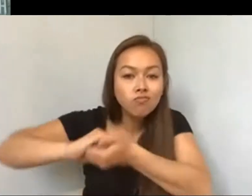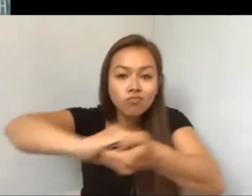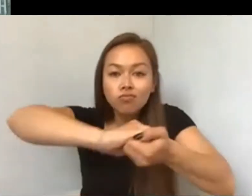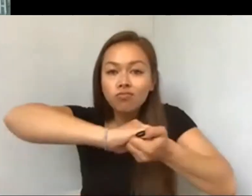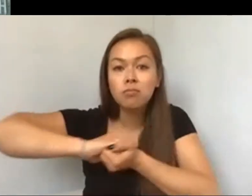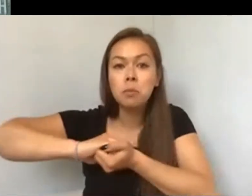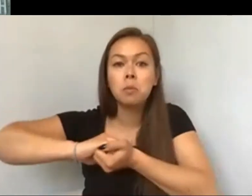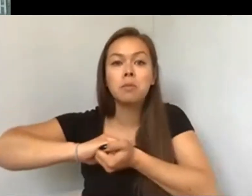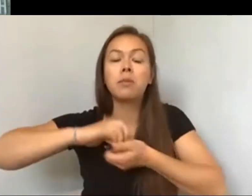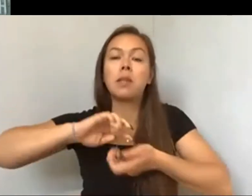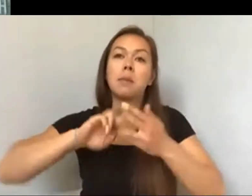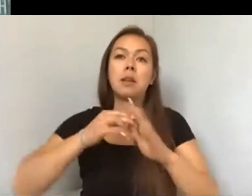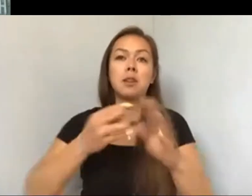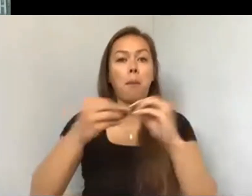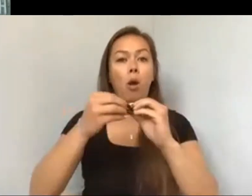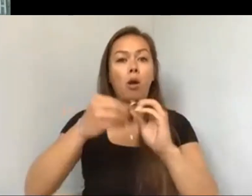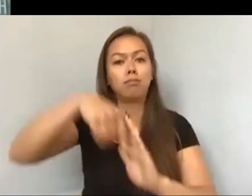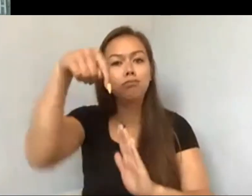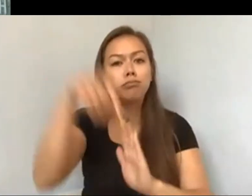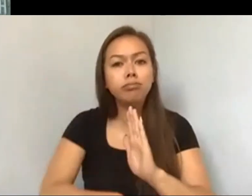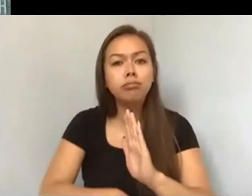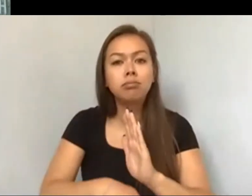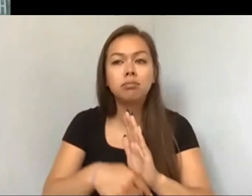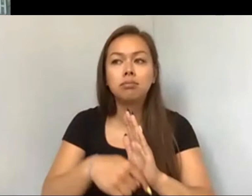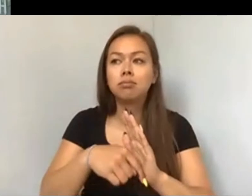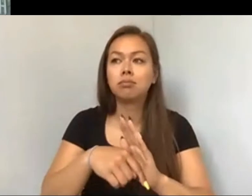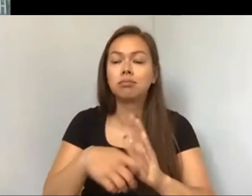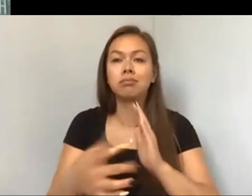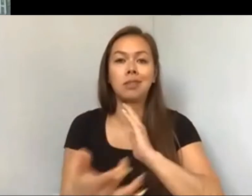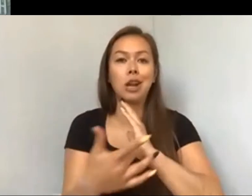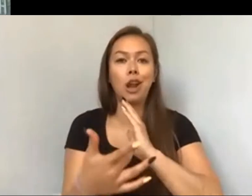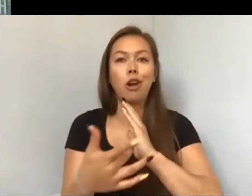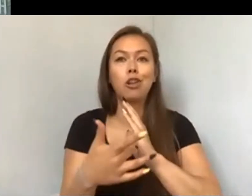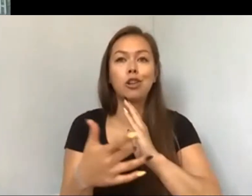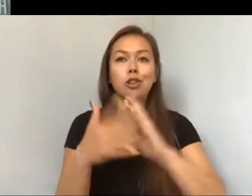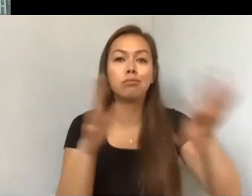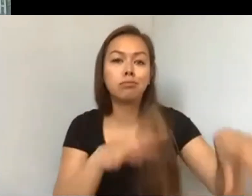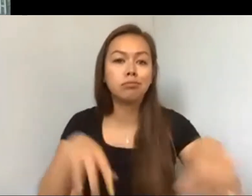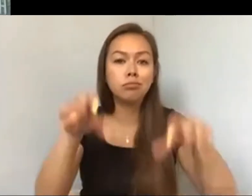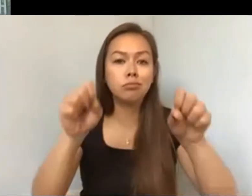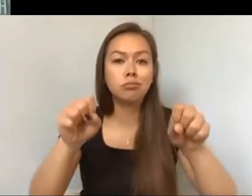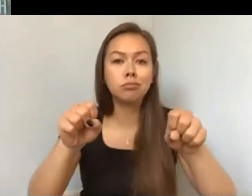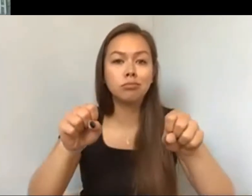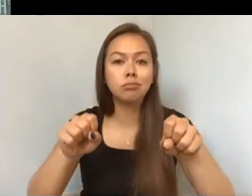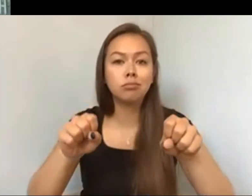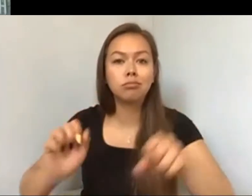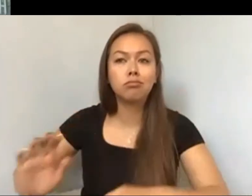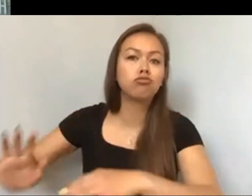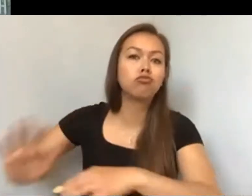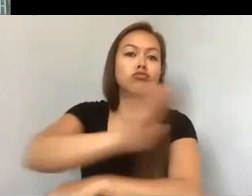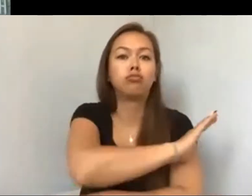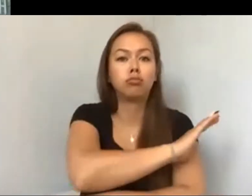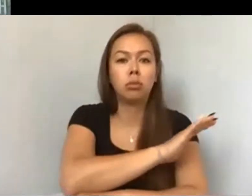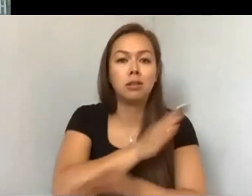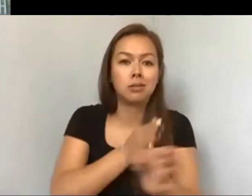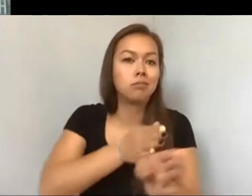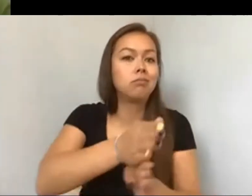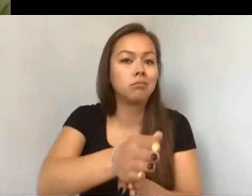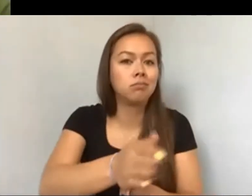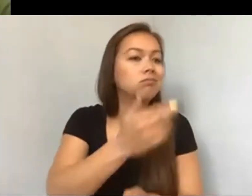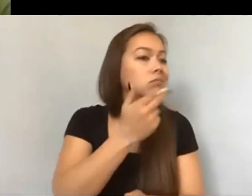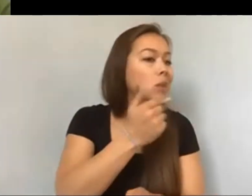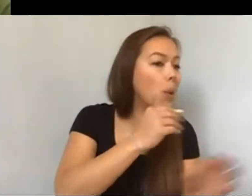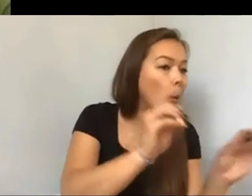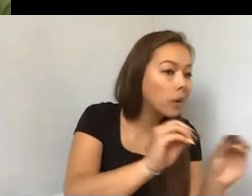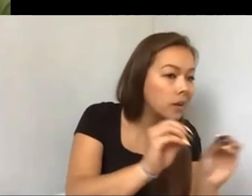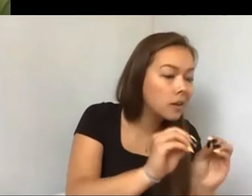deeper adoption of technology across the sector, from large to small organizations. Thank you,